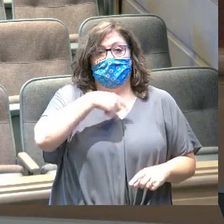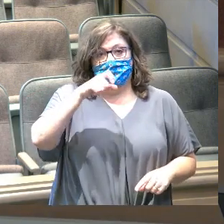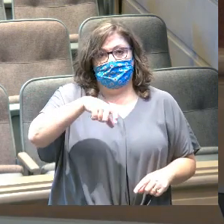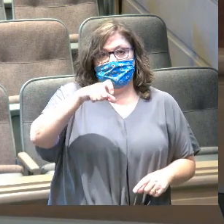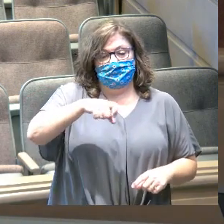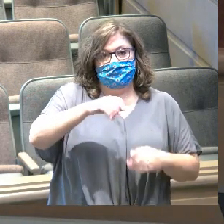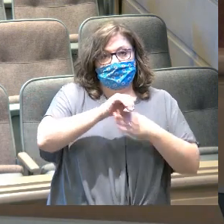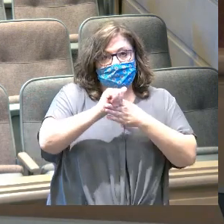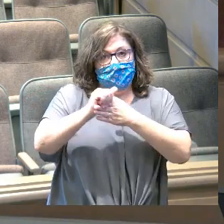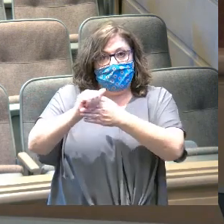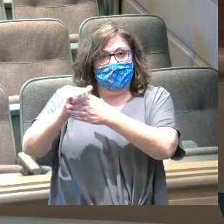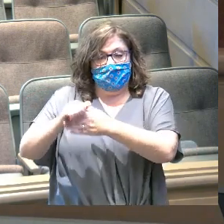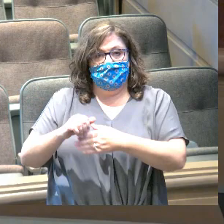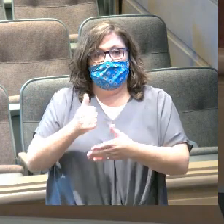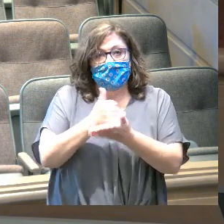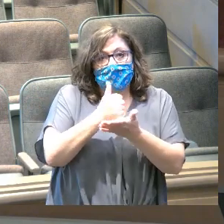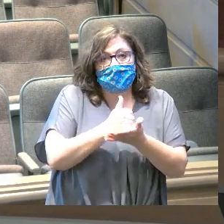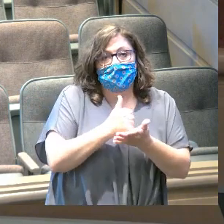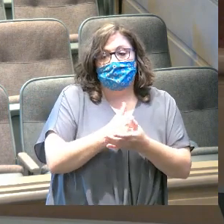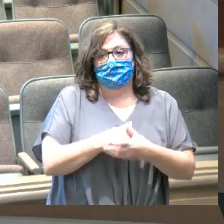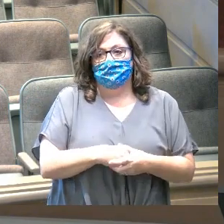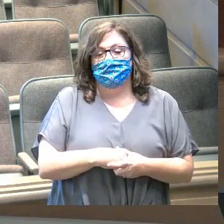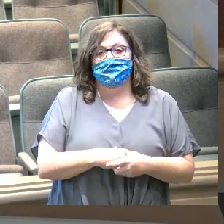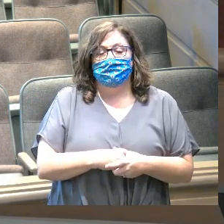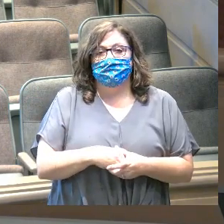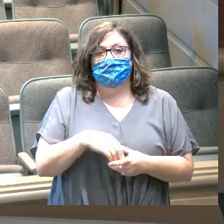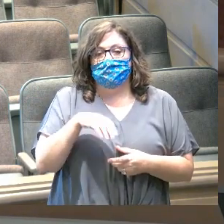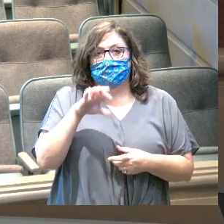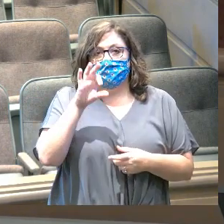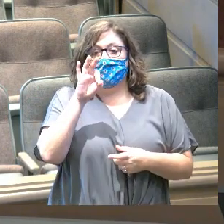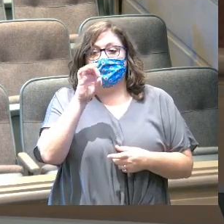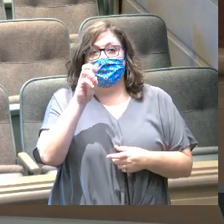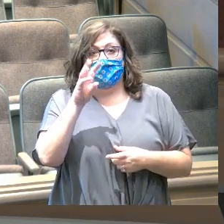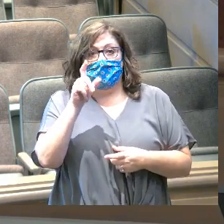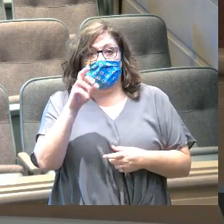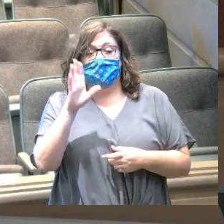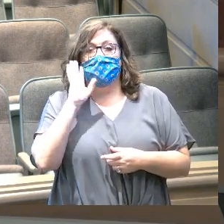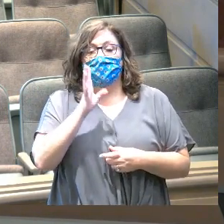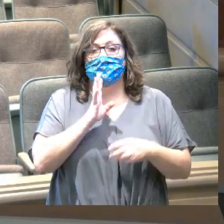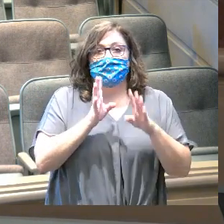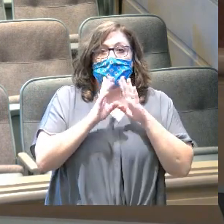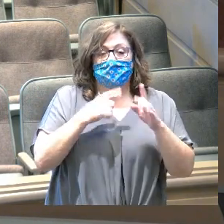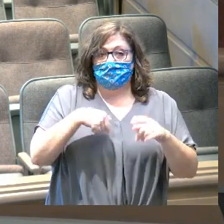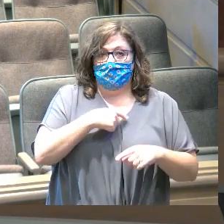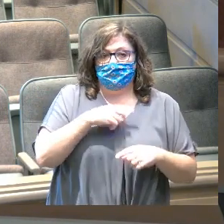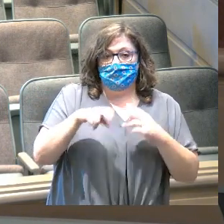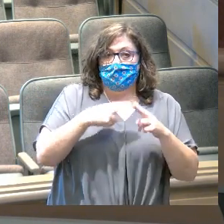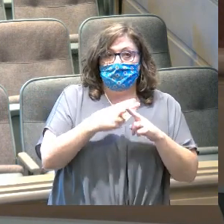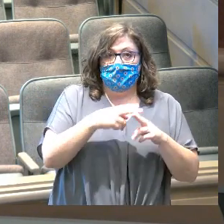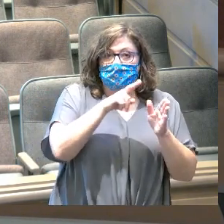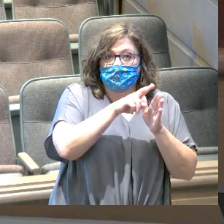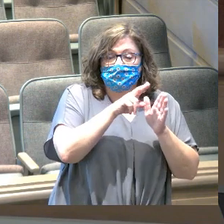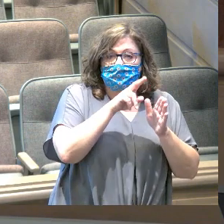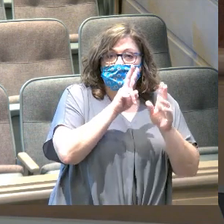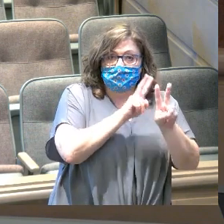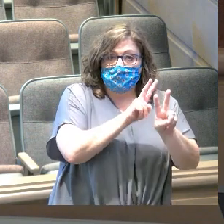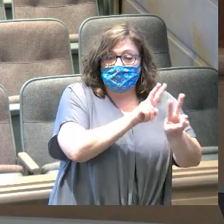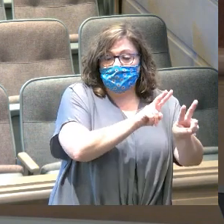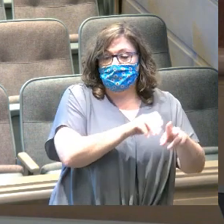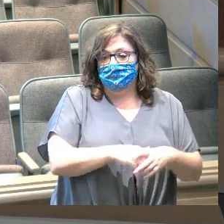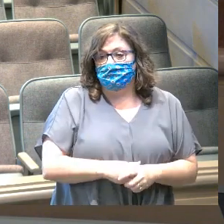speak later about some uncertainty regarding funerals and graveside services. We know this.